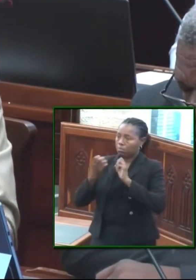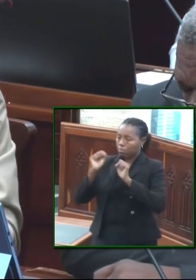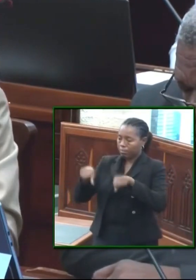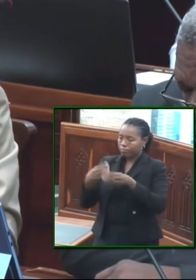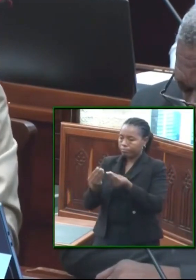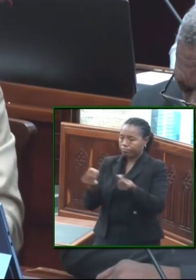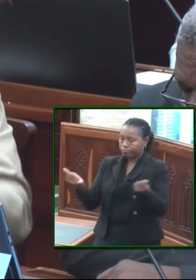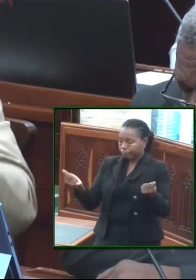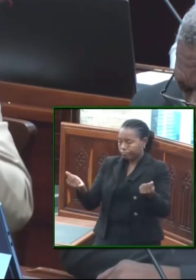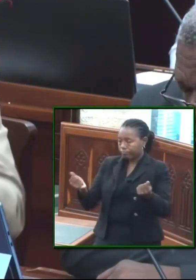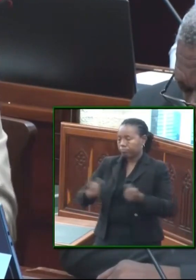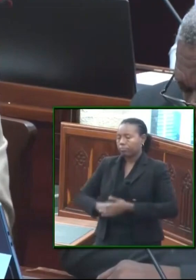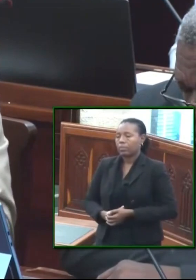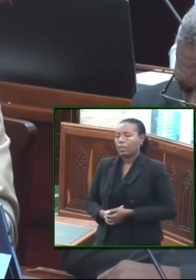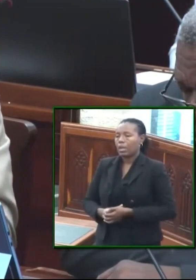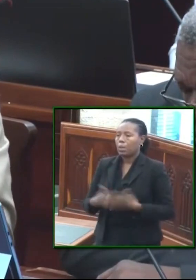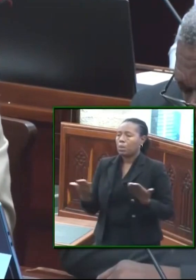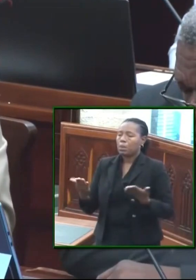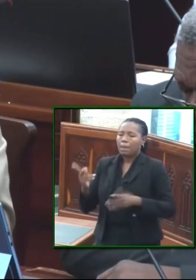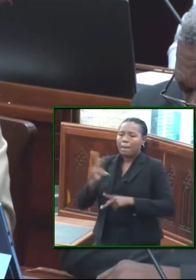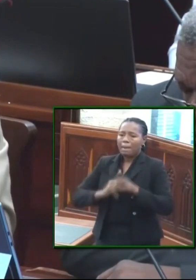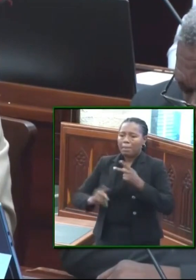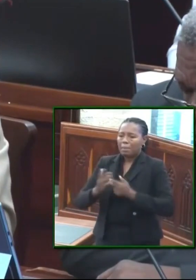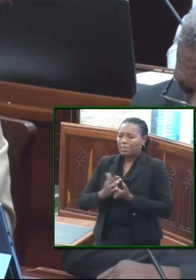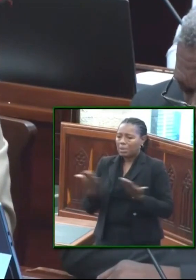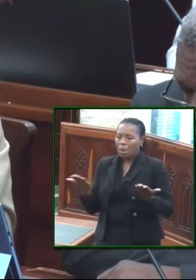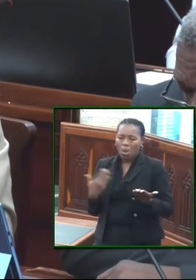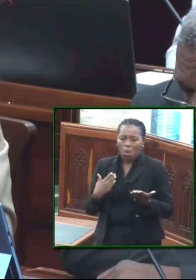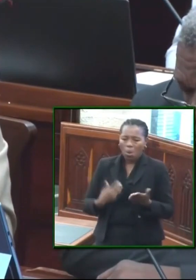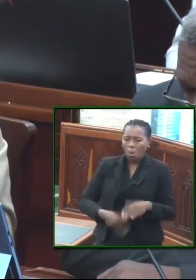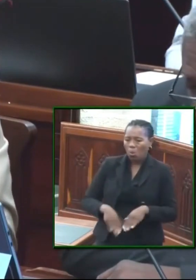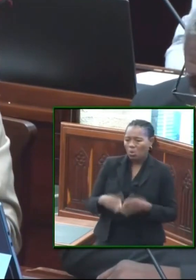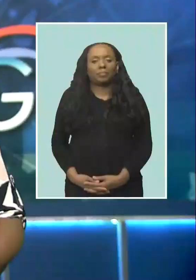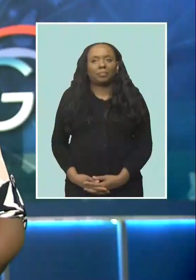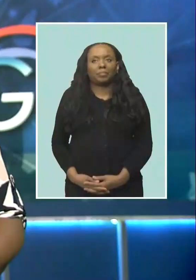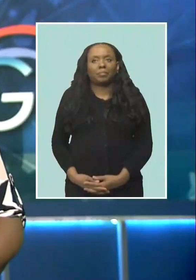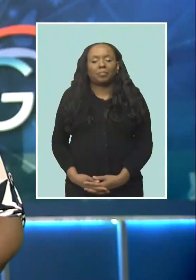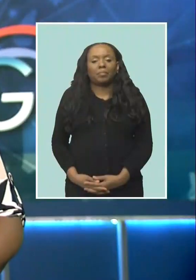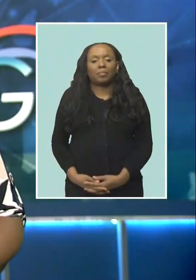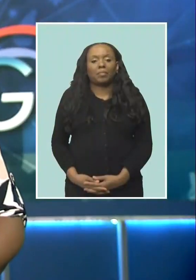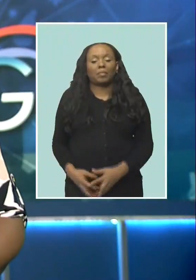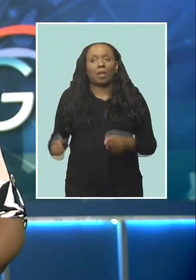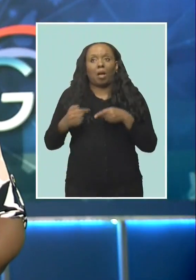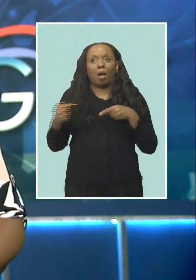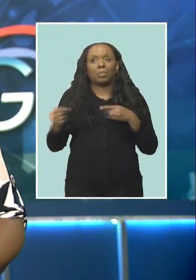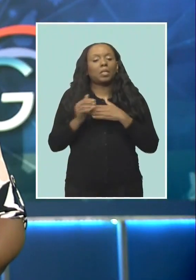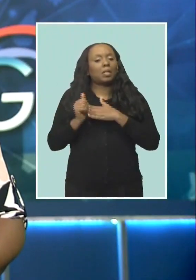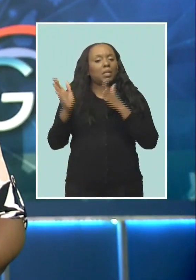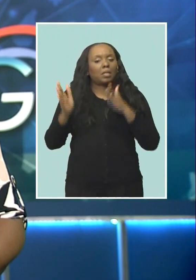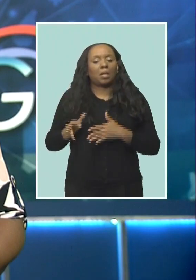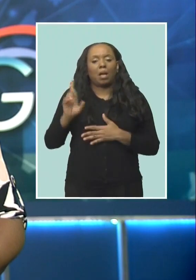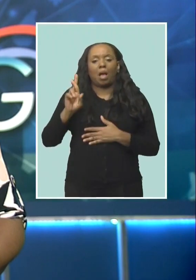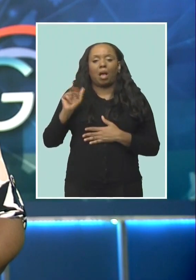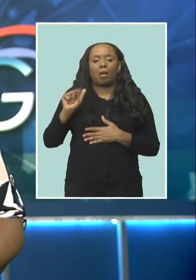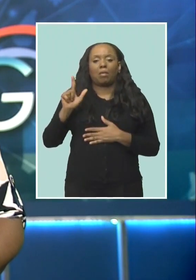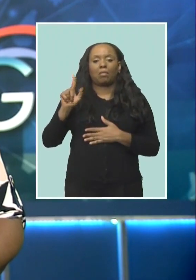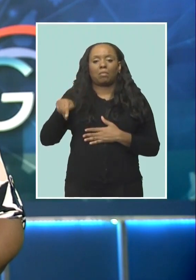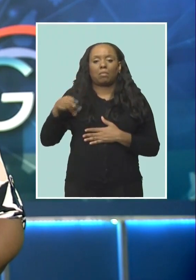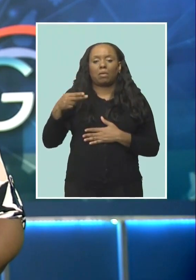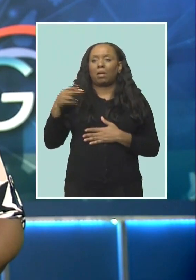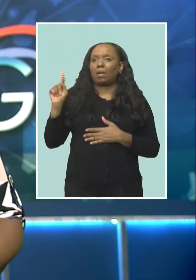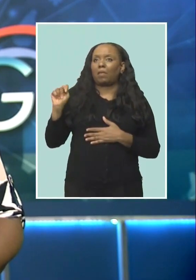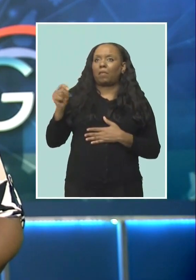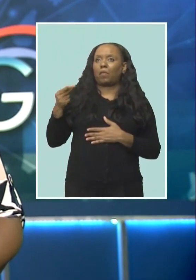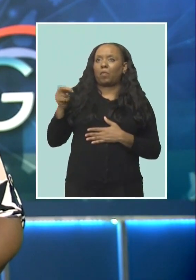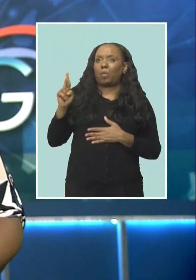persons competing for spaces to live. Leader of the opposition, Ralph Thorne, was